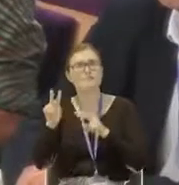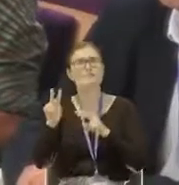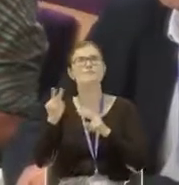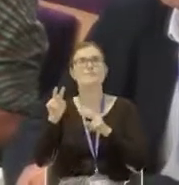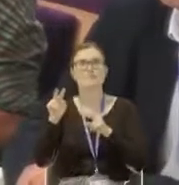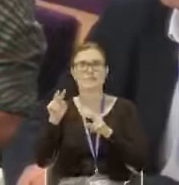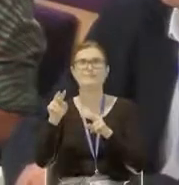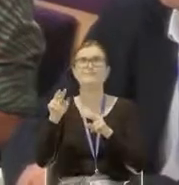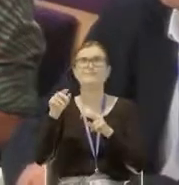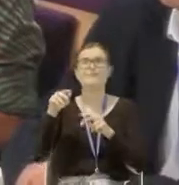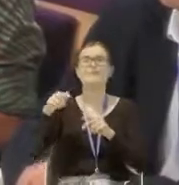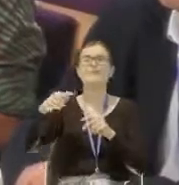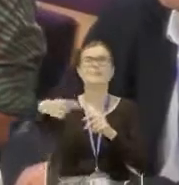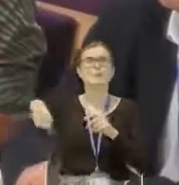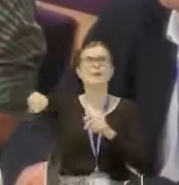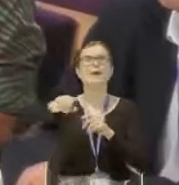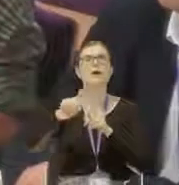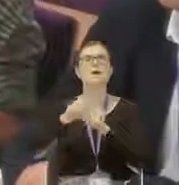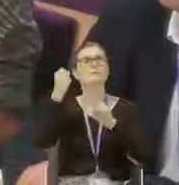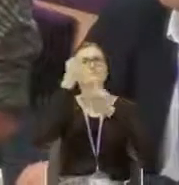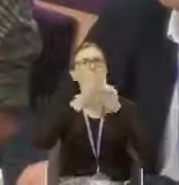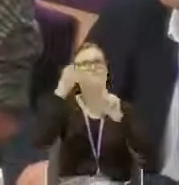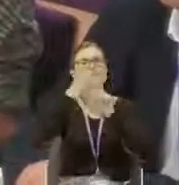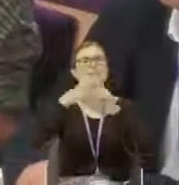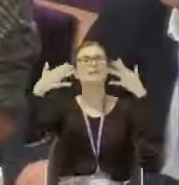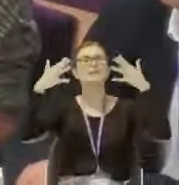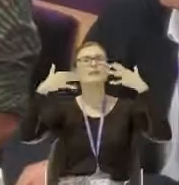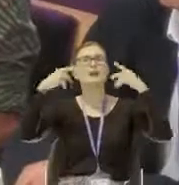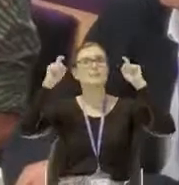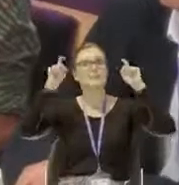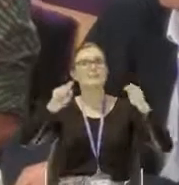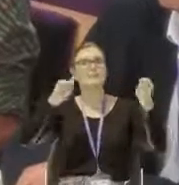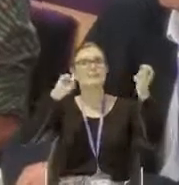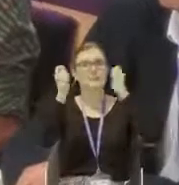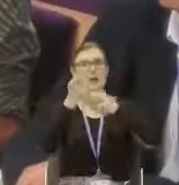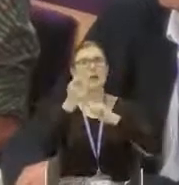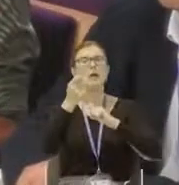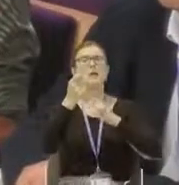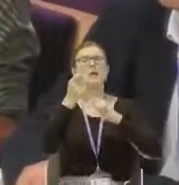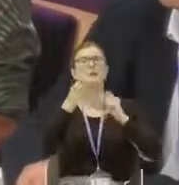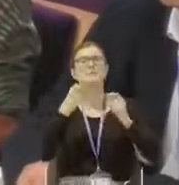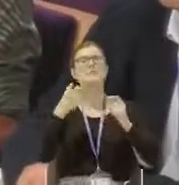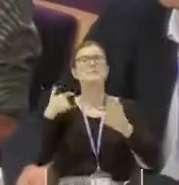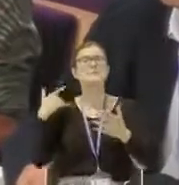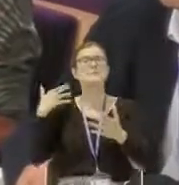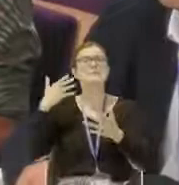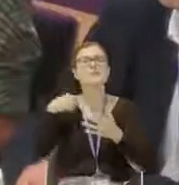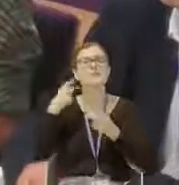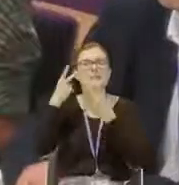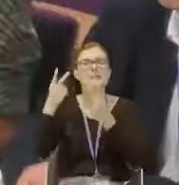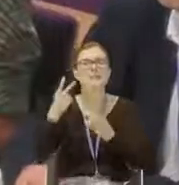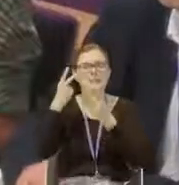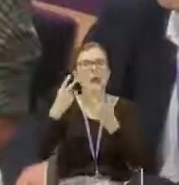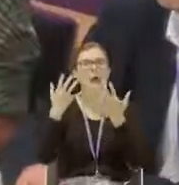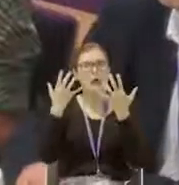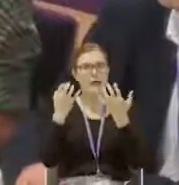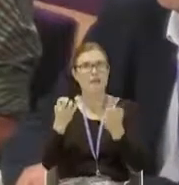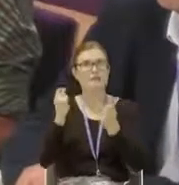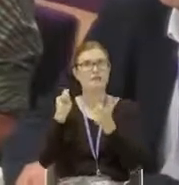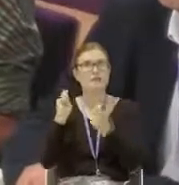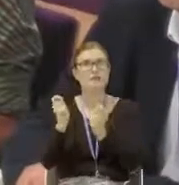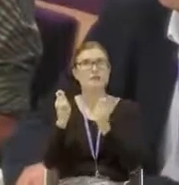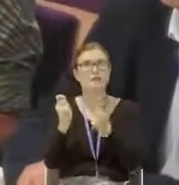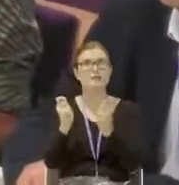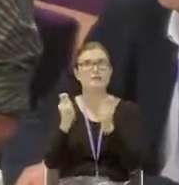on behalf of the Global Task Force of Local and Regional Governments of the three Rio Conventions, that of climate, biodiversity, and